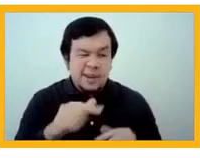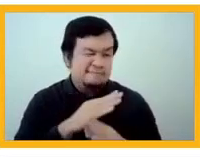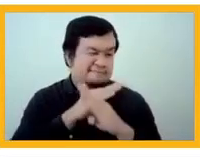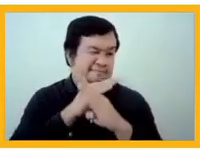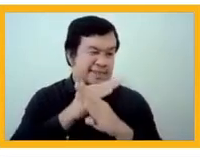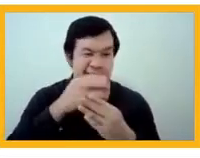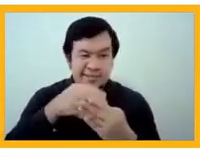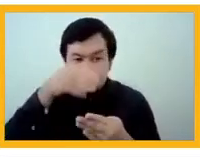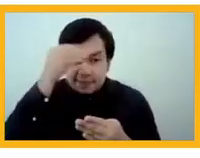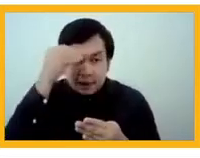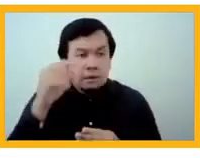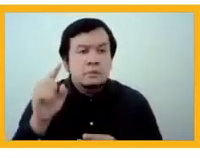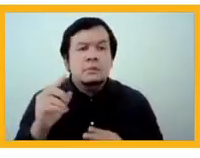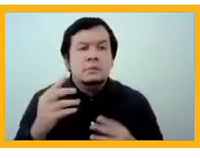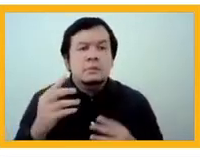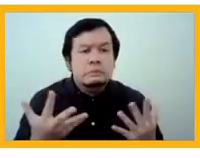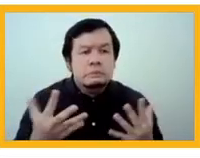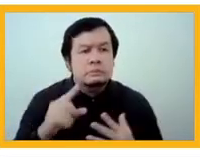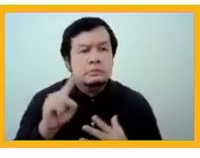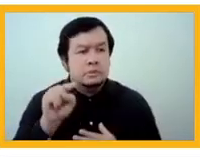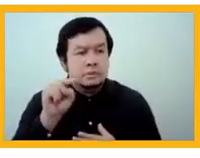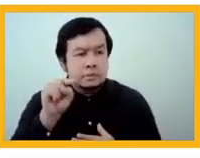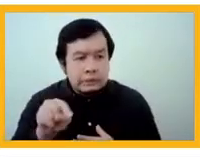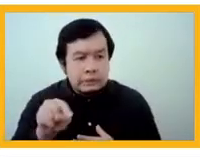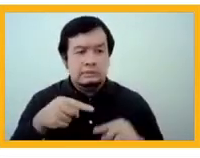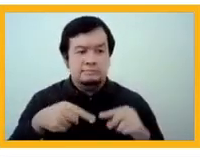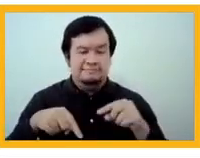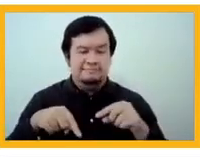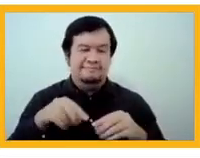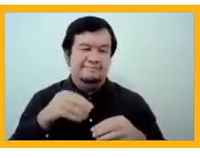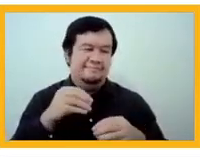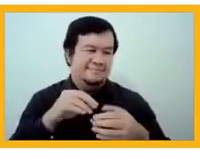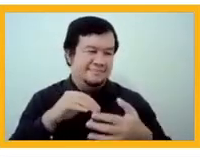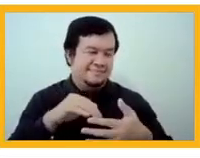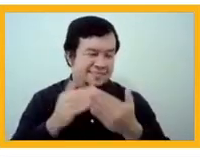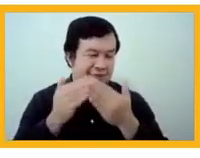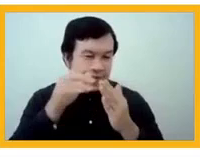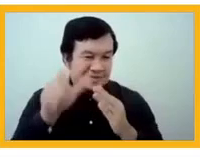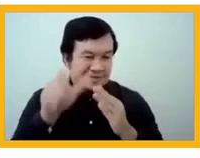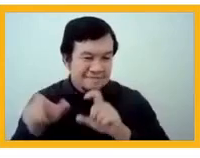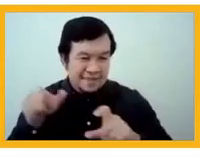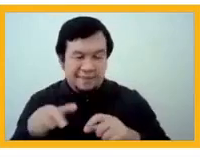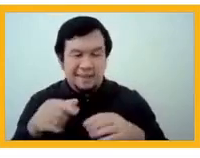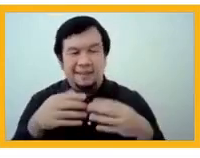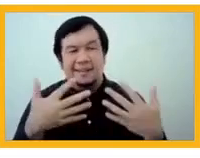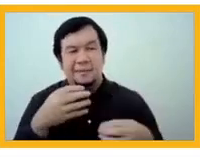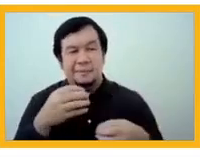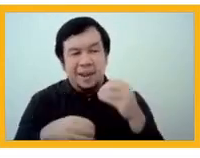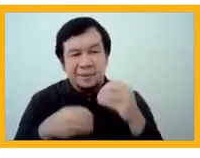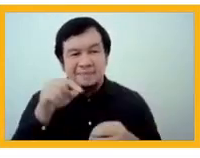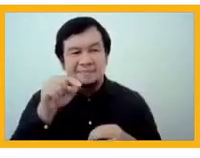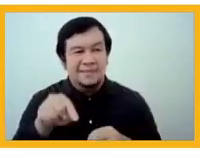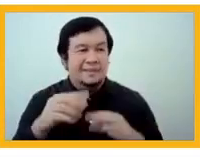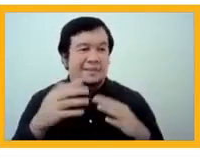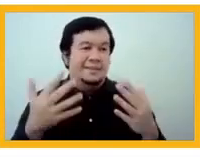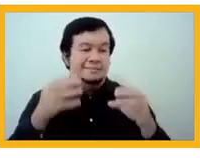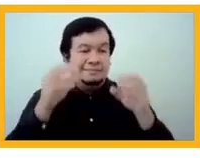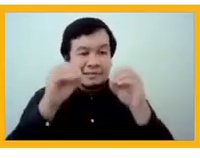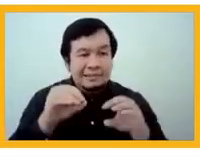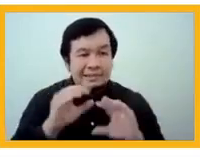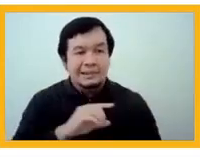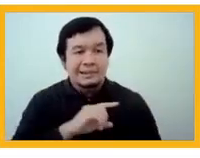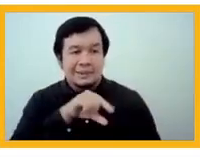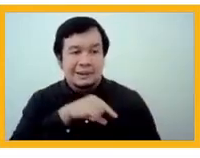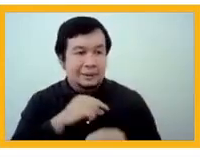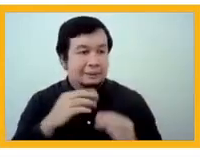that it doesn't matter if you build a new school or kind of pay a teacher more or even get a more qualified teacher, you're basically not connecting to the student because